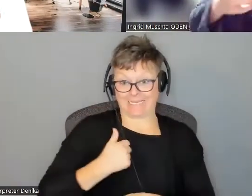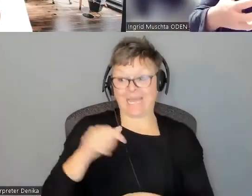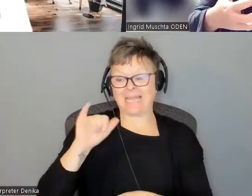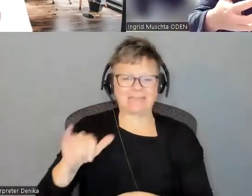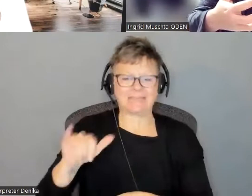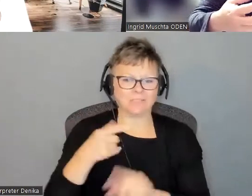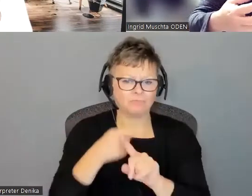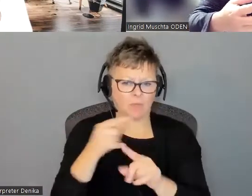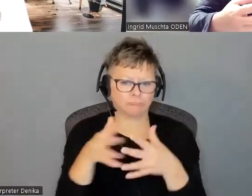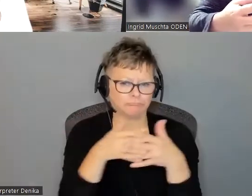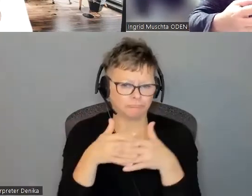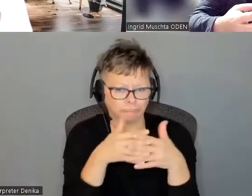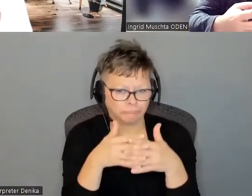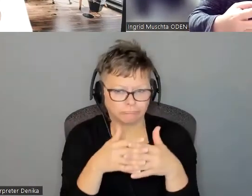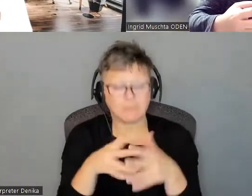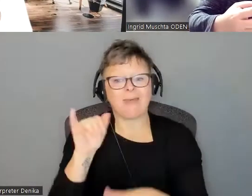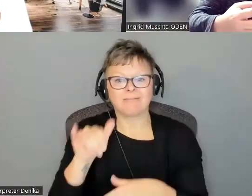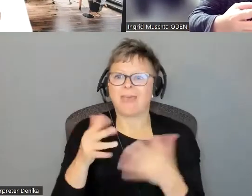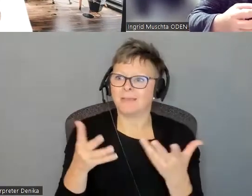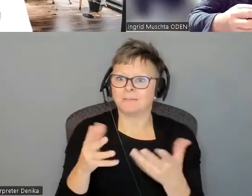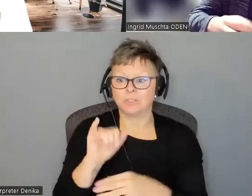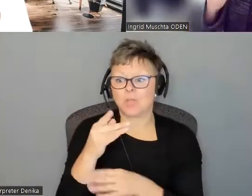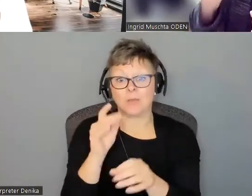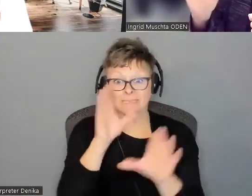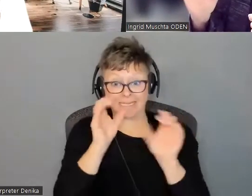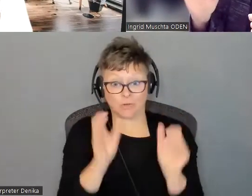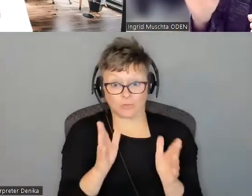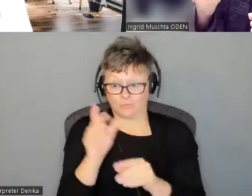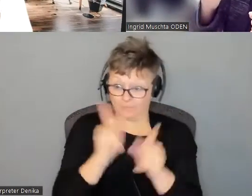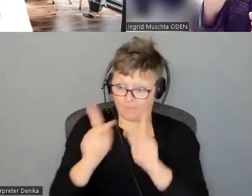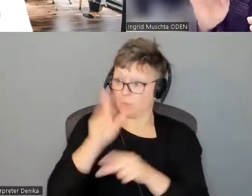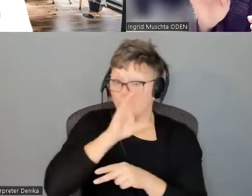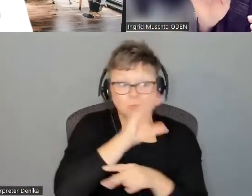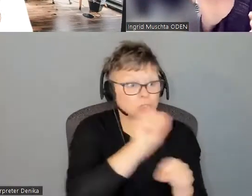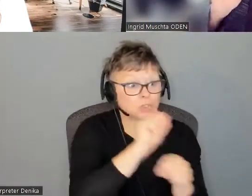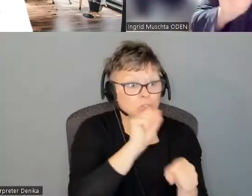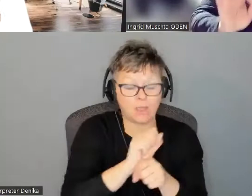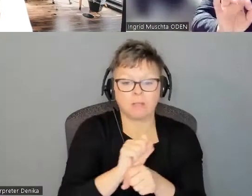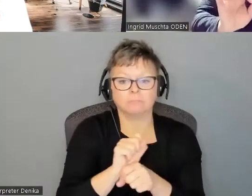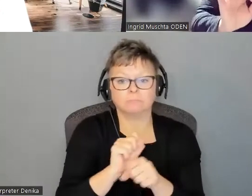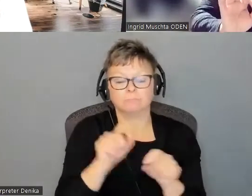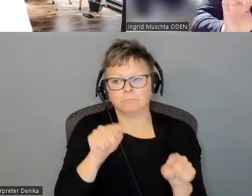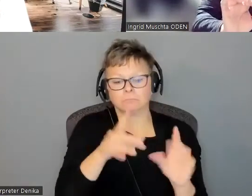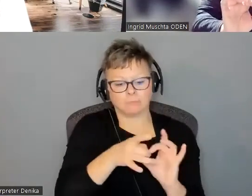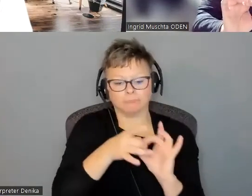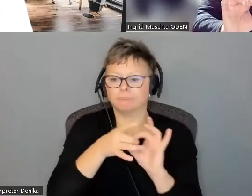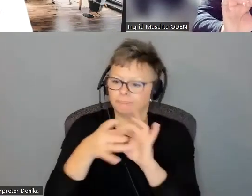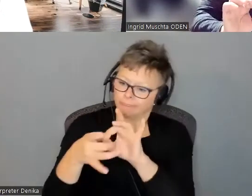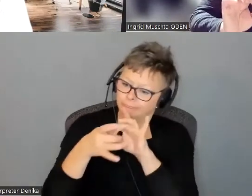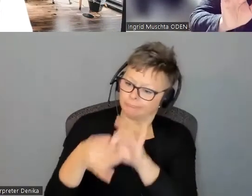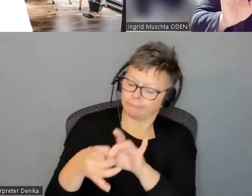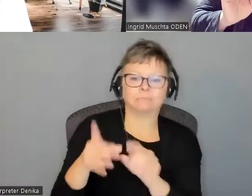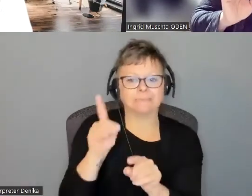is now connecting job seekers who have a disability to business who are intentional in connecting directly to the disability